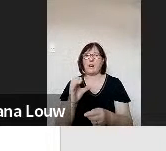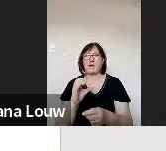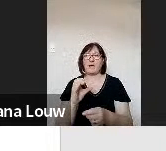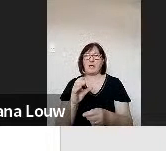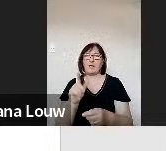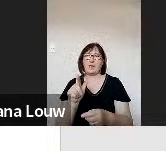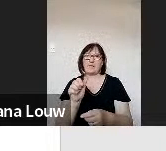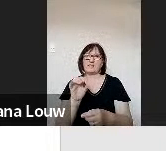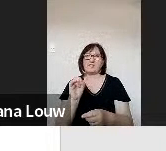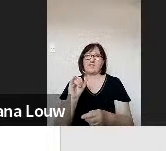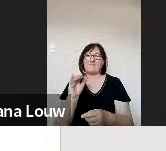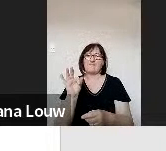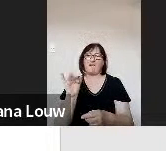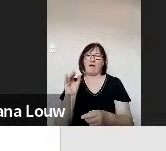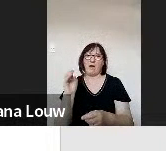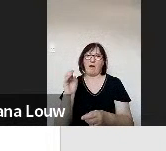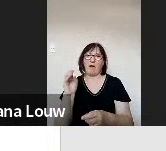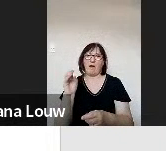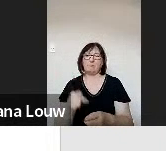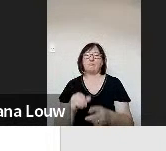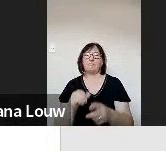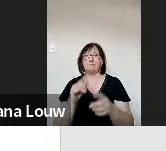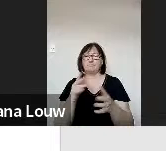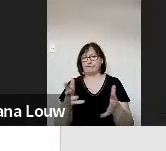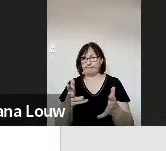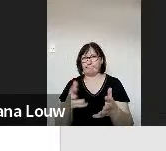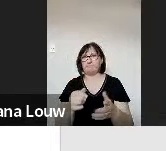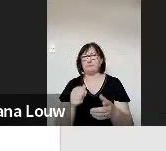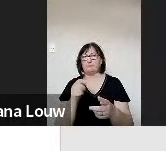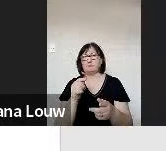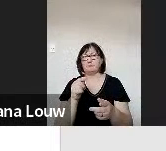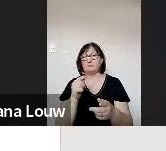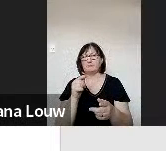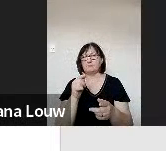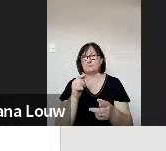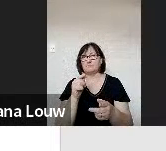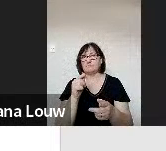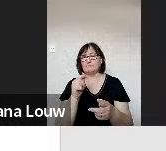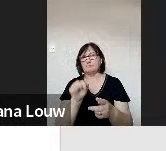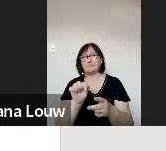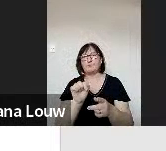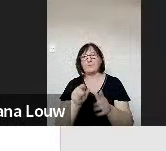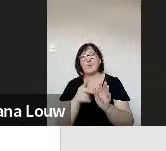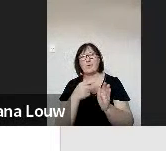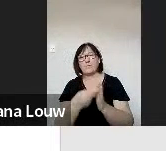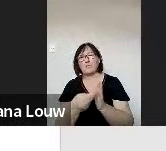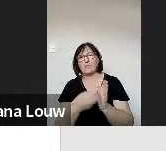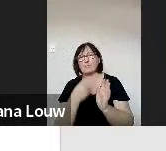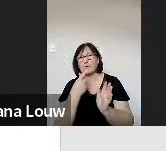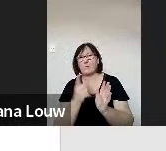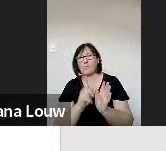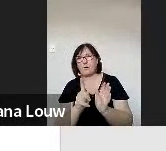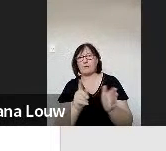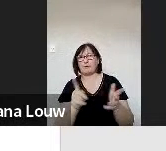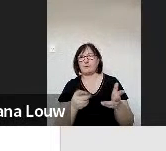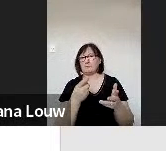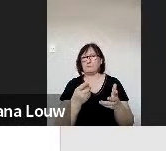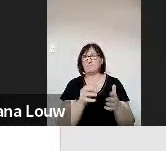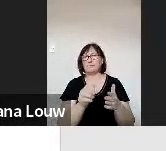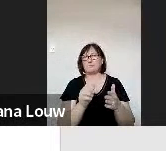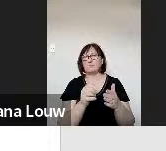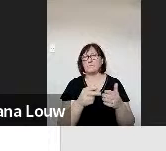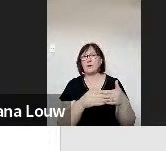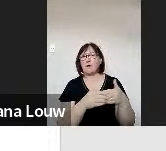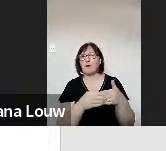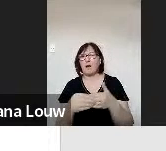unfinished articles. And how do we go about? What does the rule say? What is the guidance that the rule gives? The